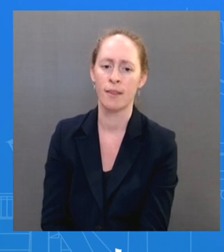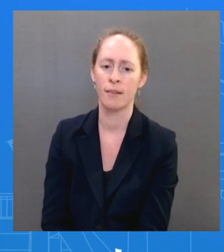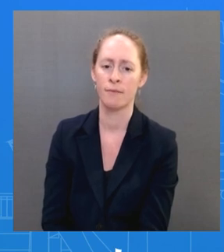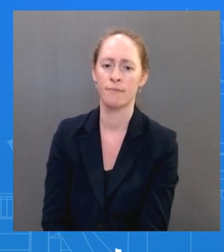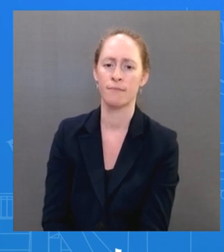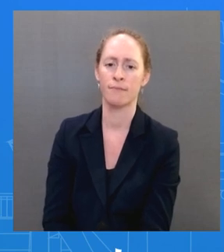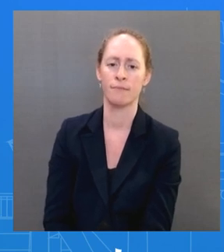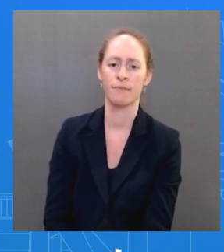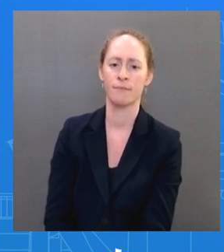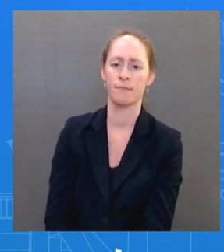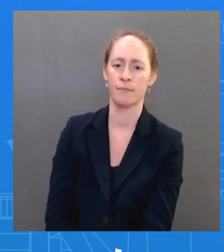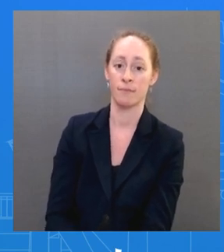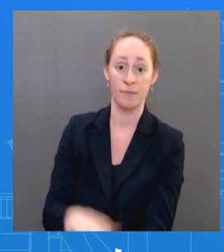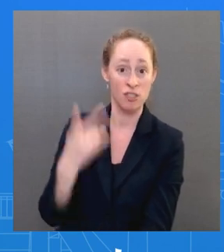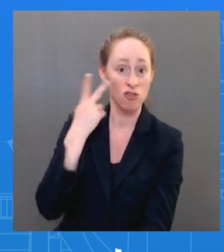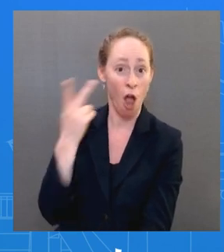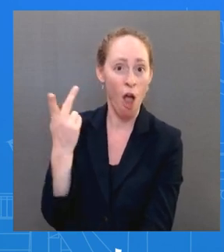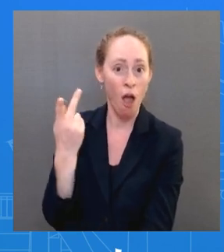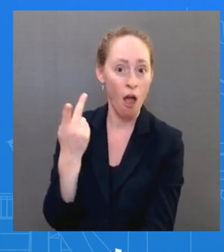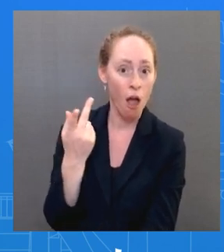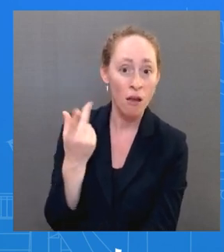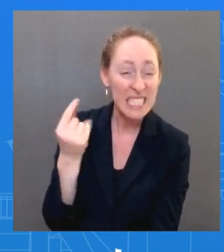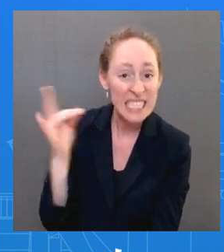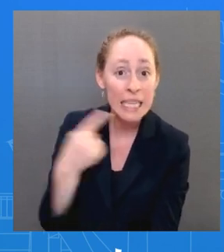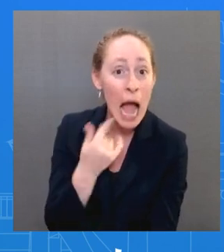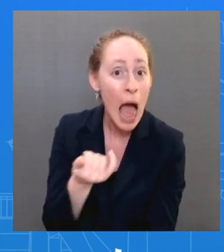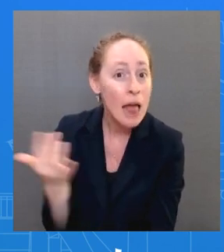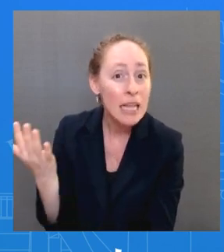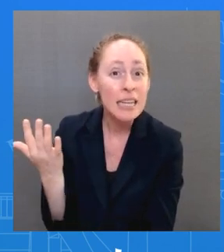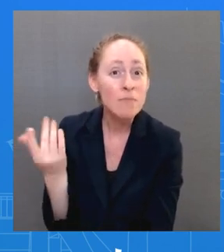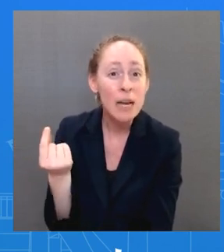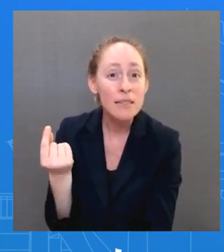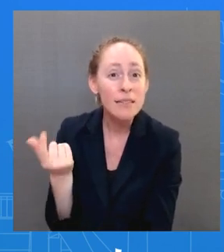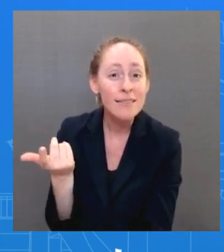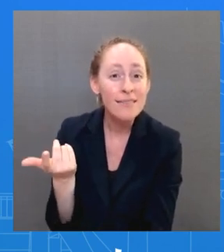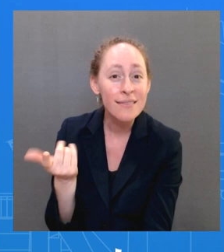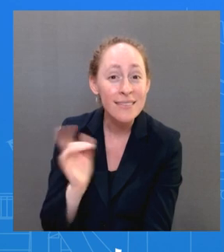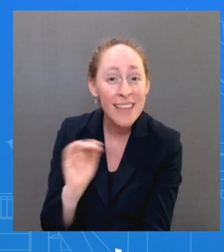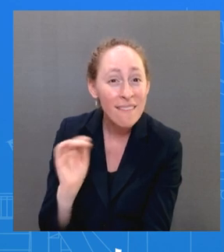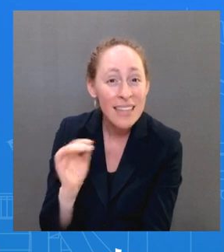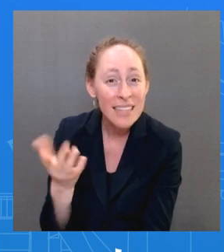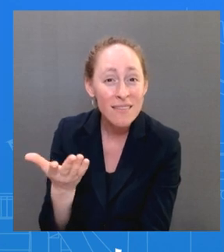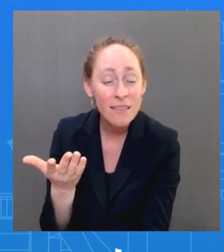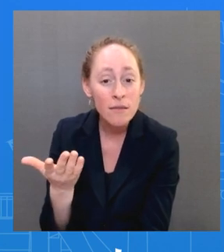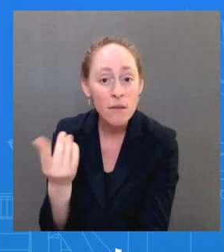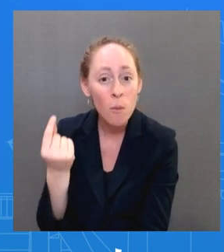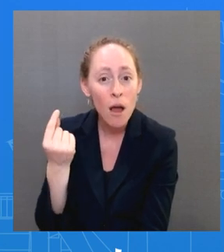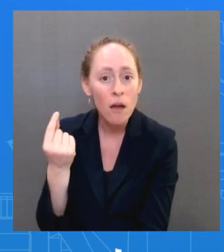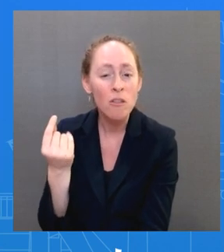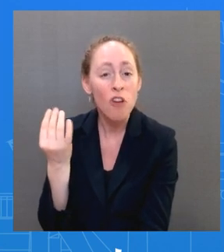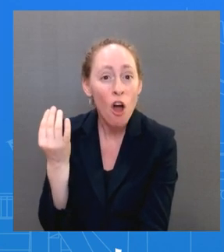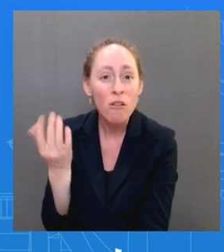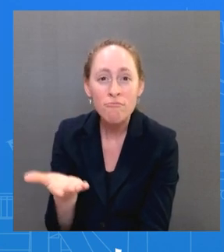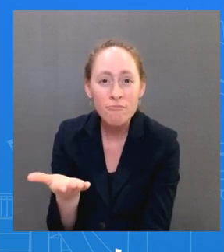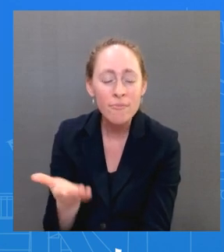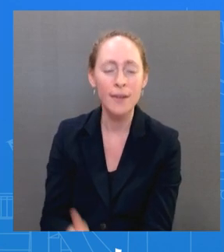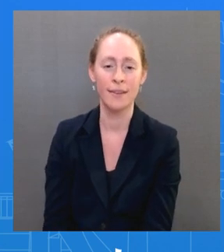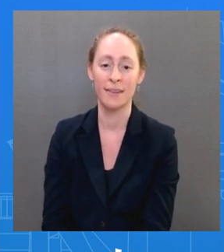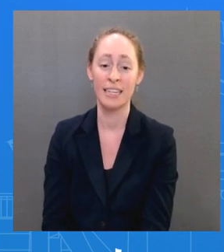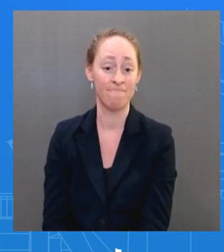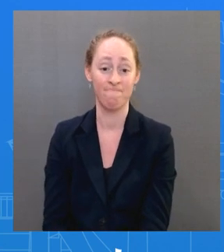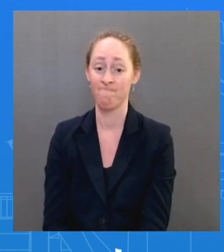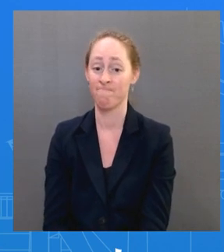share anything about those specific parts? Any thoughts about how well he did? He didn't share specific parts. I did not ask him. I just asked